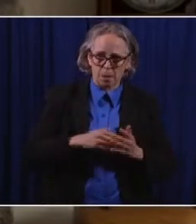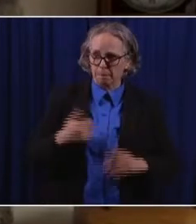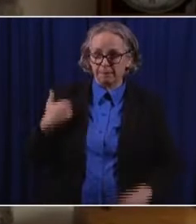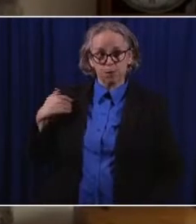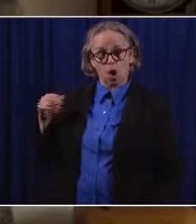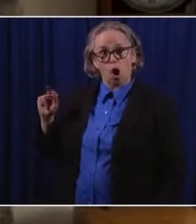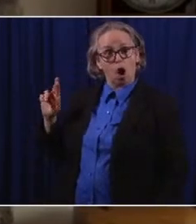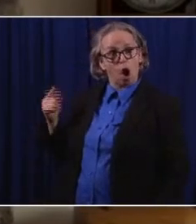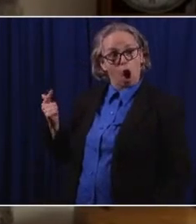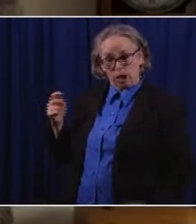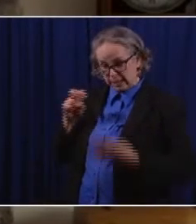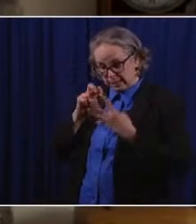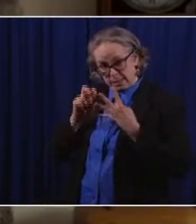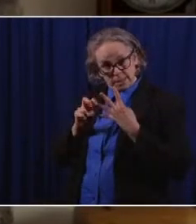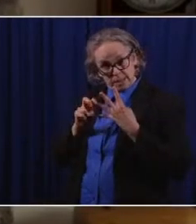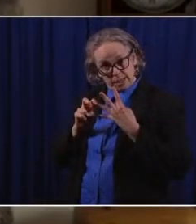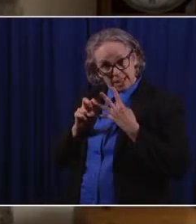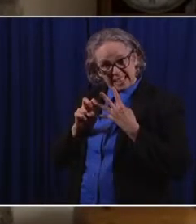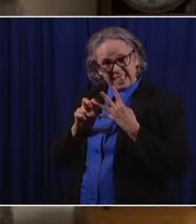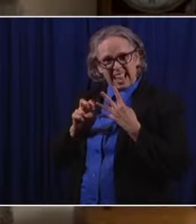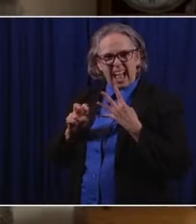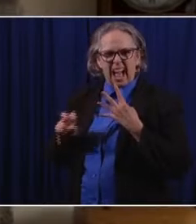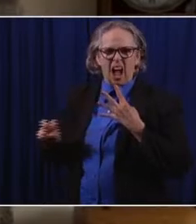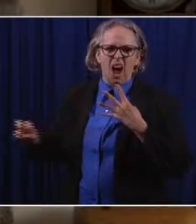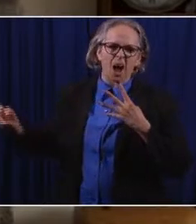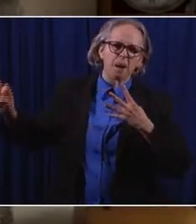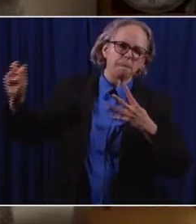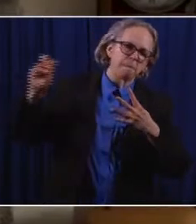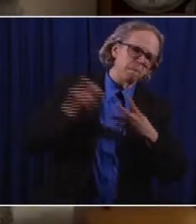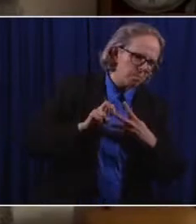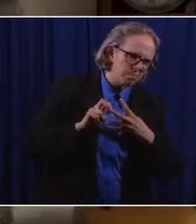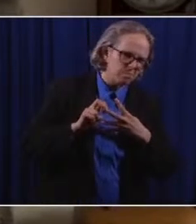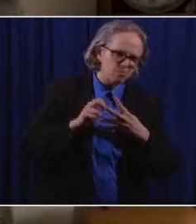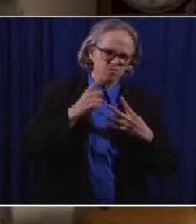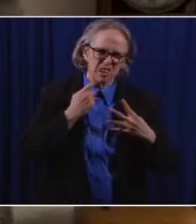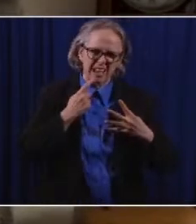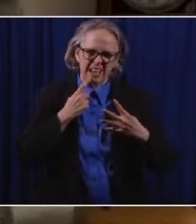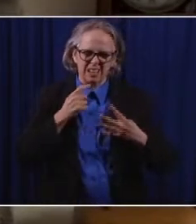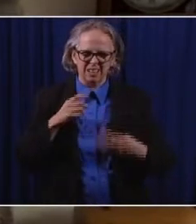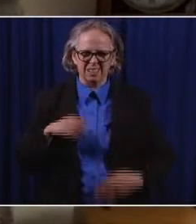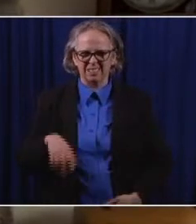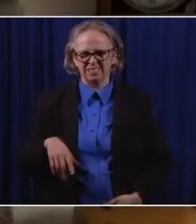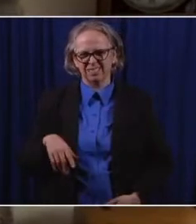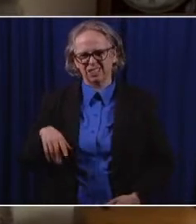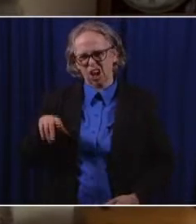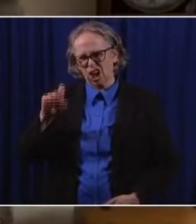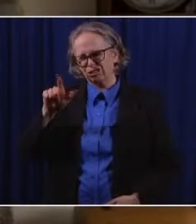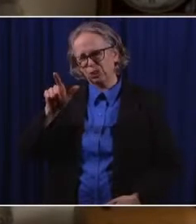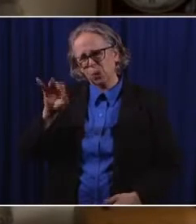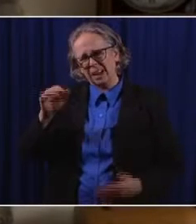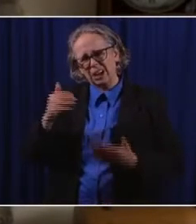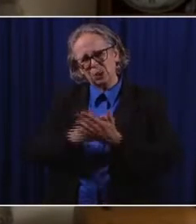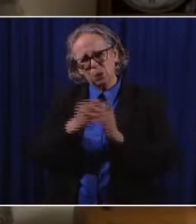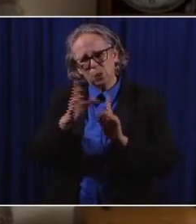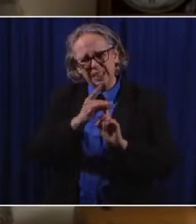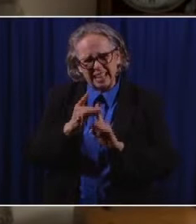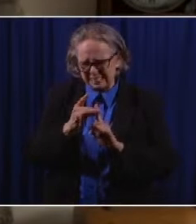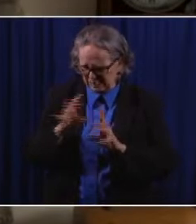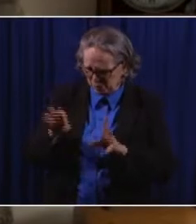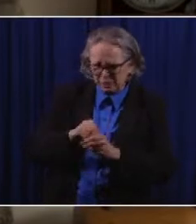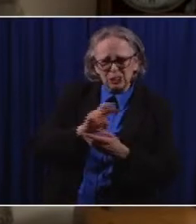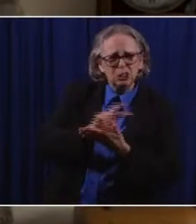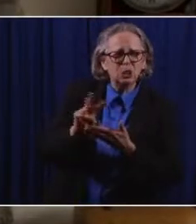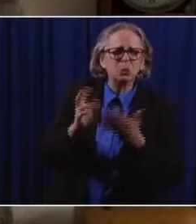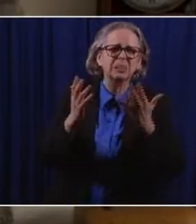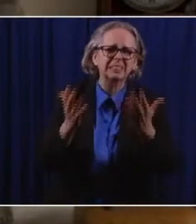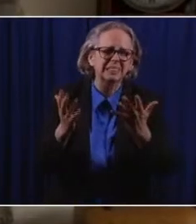added 129 new cases during the past 14 days. The county is seeing an increase in healthcare utilization, including an outpatient